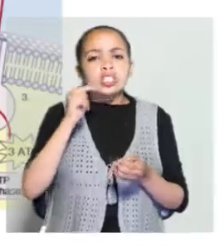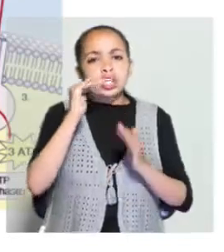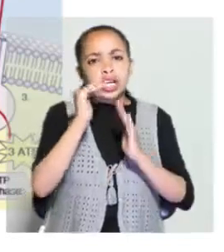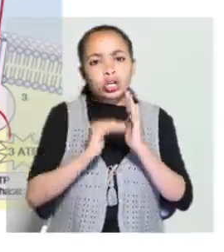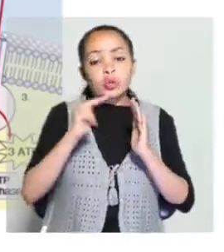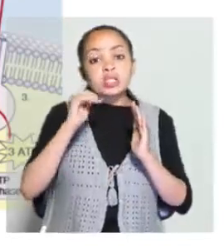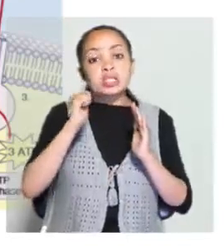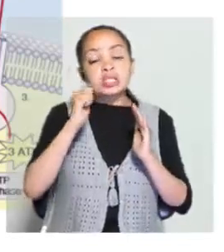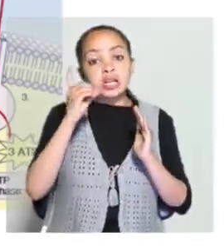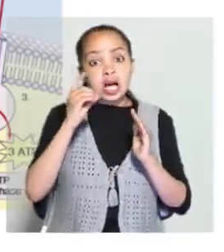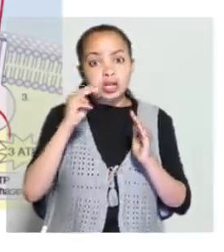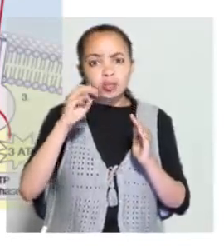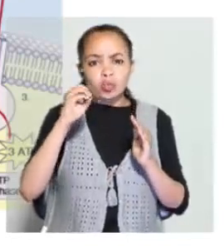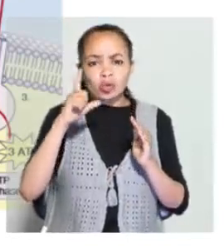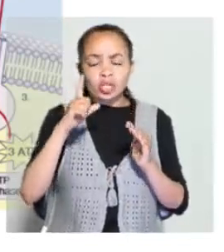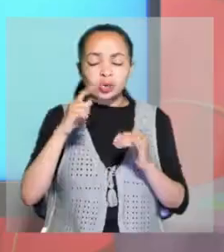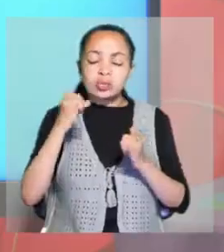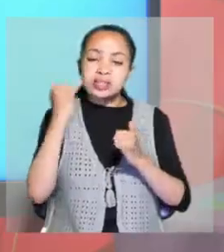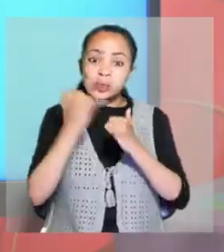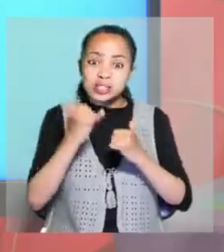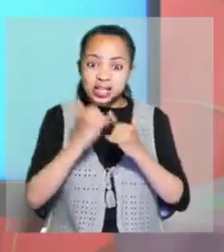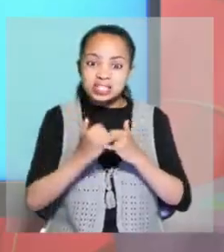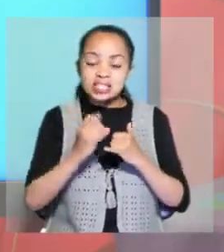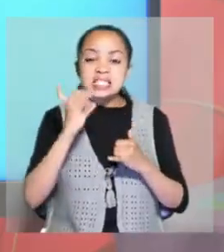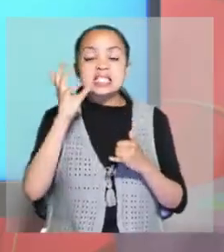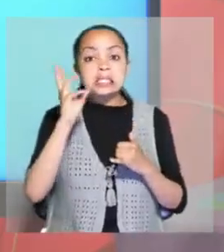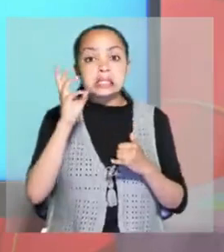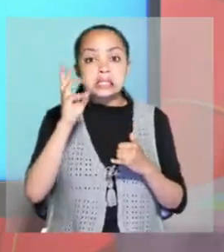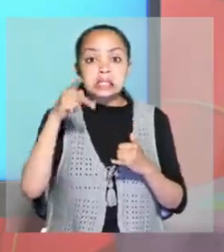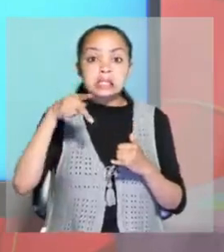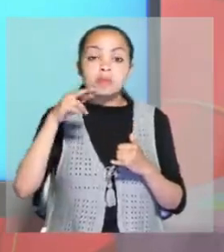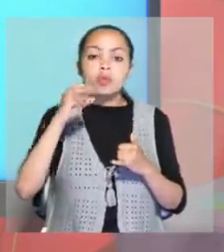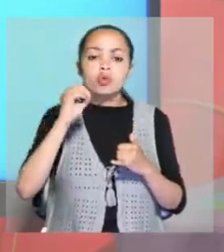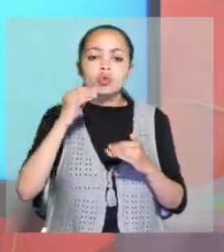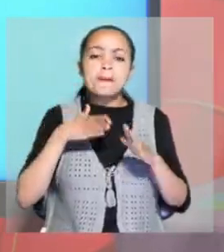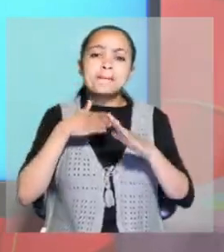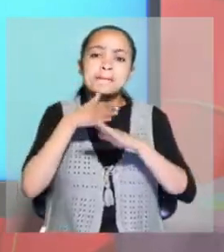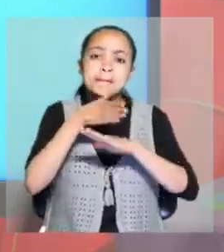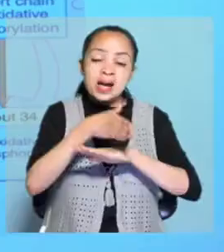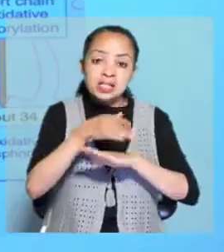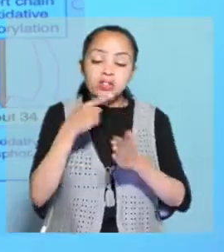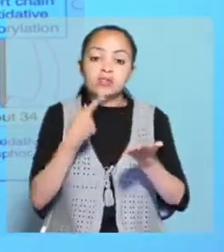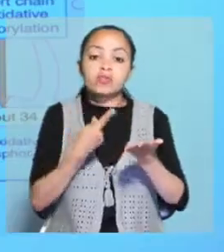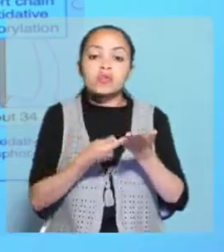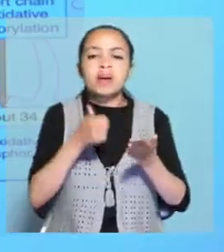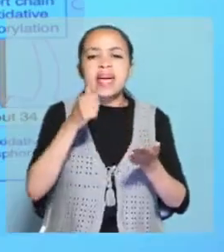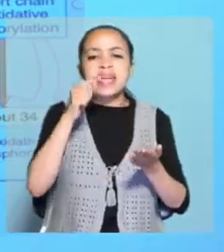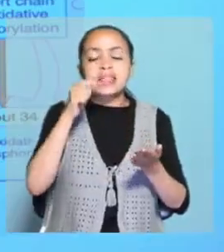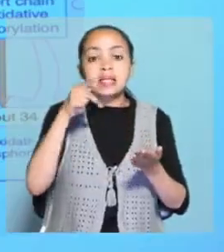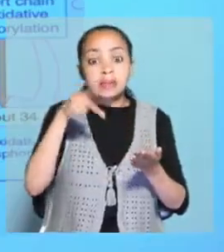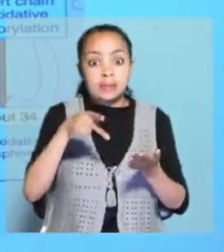NAD molecule results in 6 proton passing through that of ATP